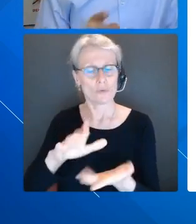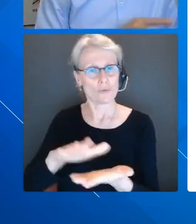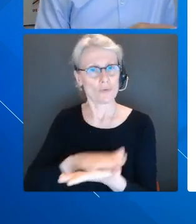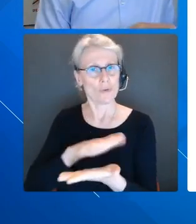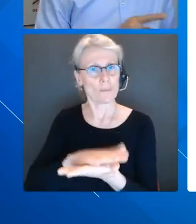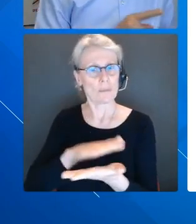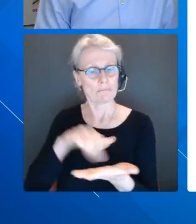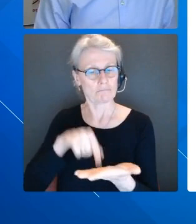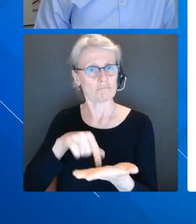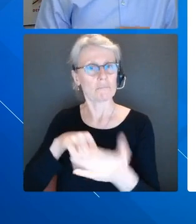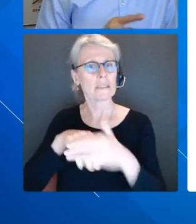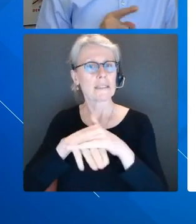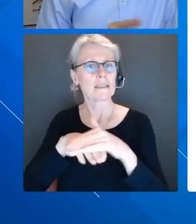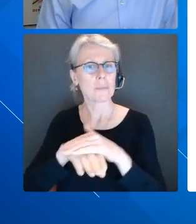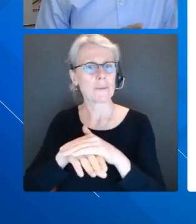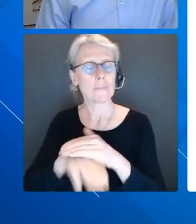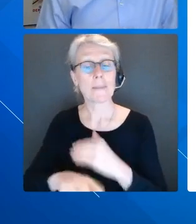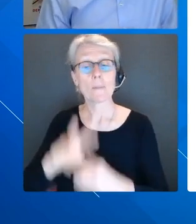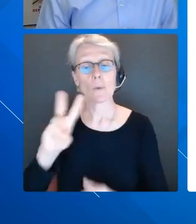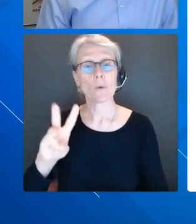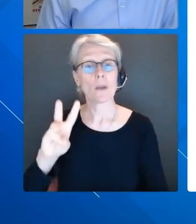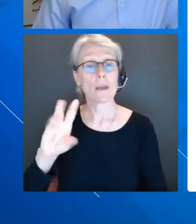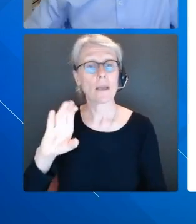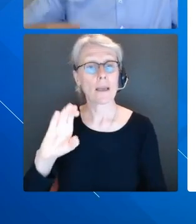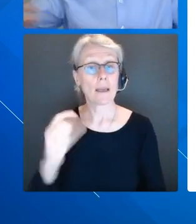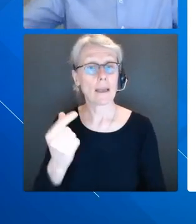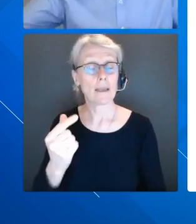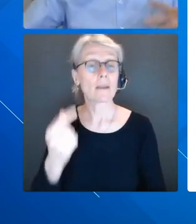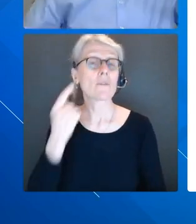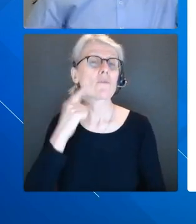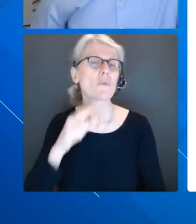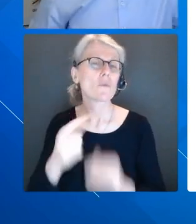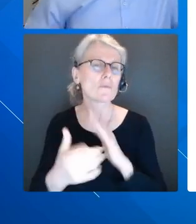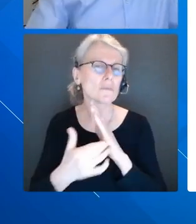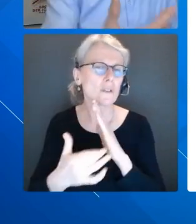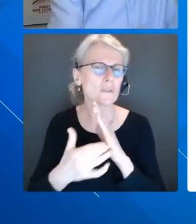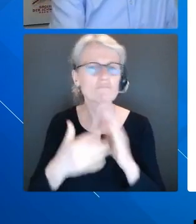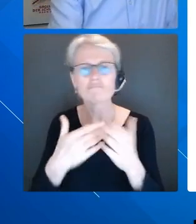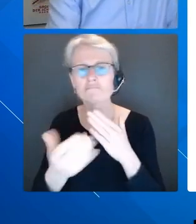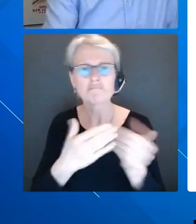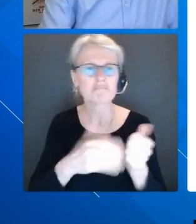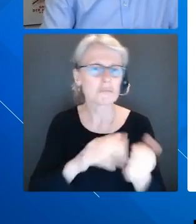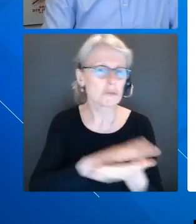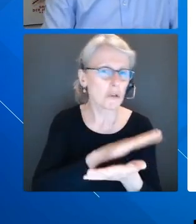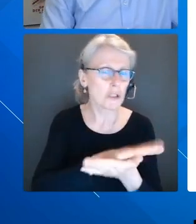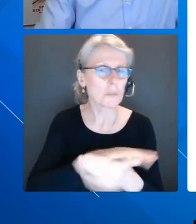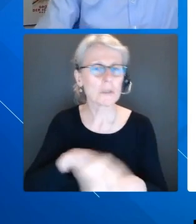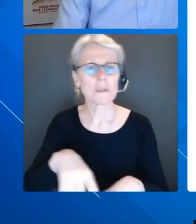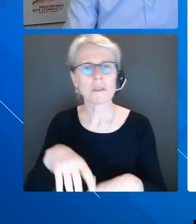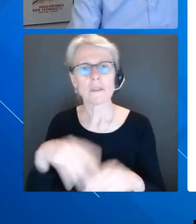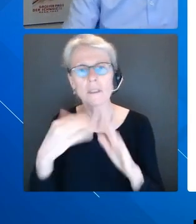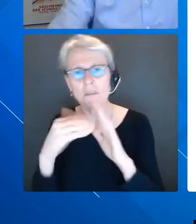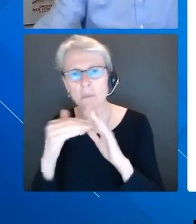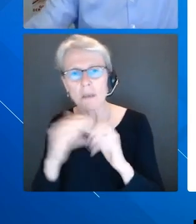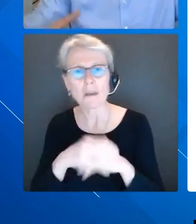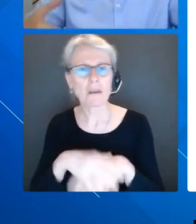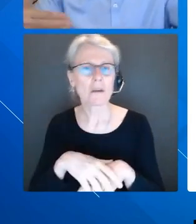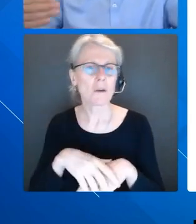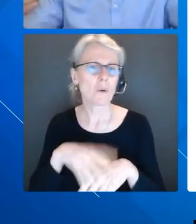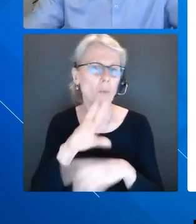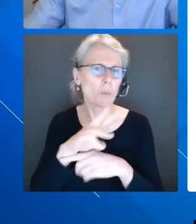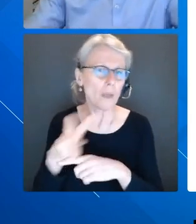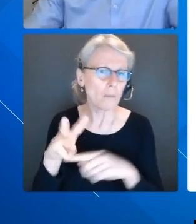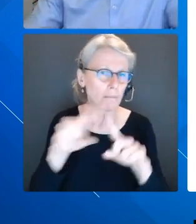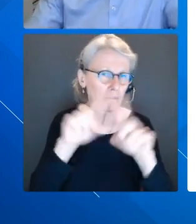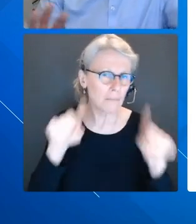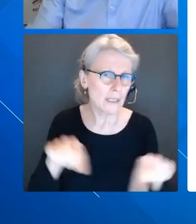The WCAG guidelines are supposed to be, they call it technology agnostic. It doesn't care if it's a document, an email, a web page. UK went